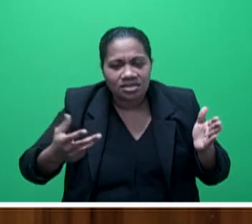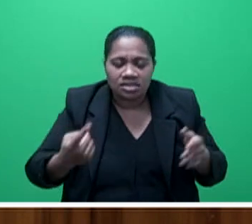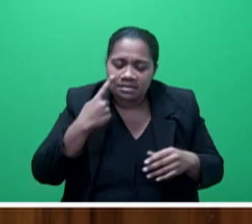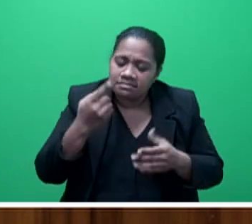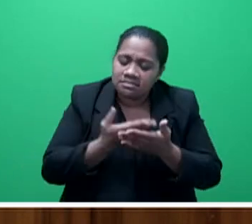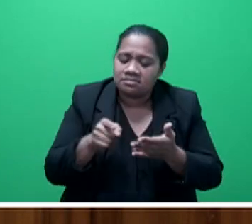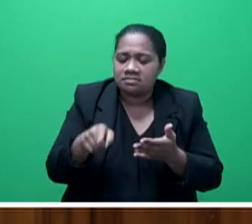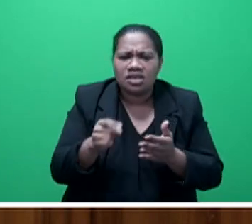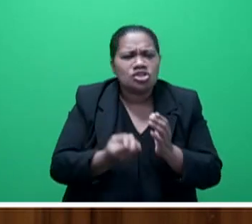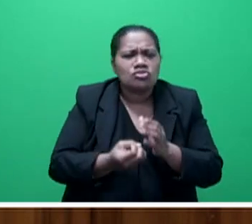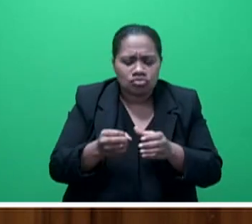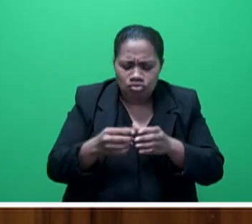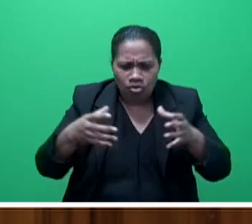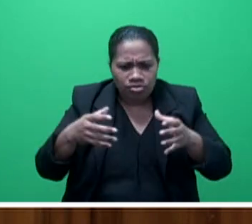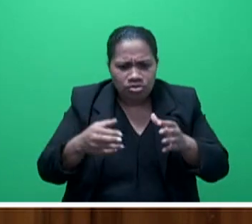rate is